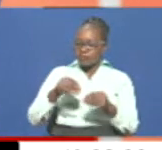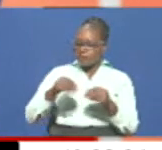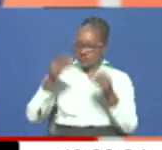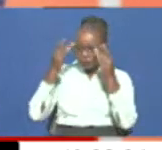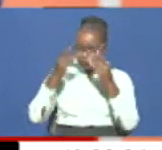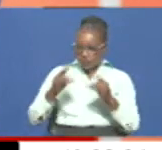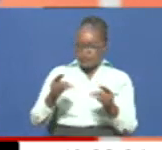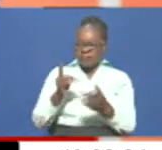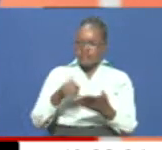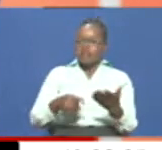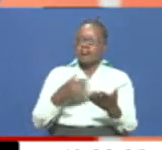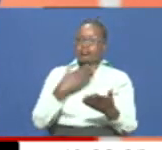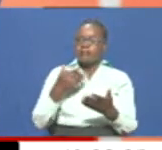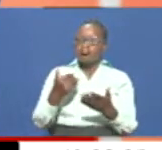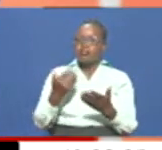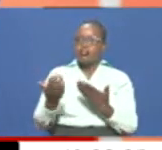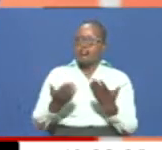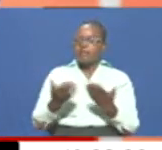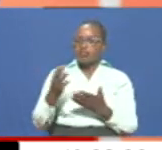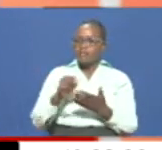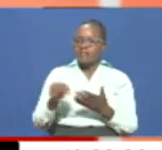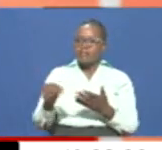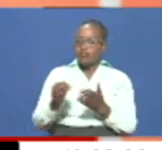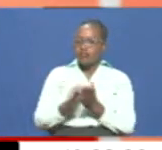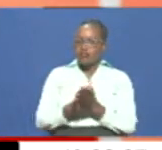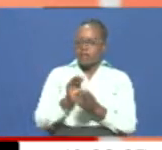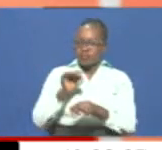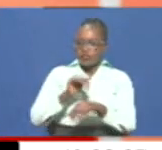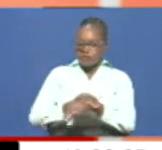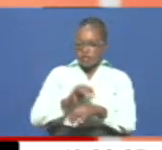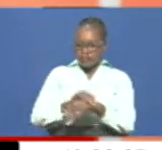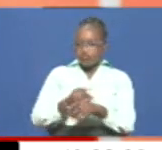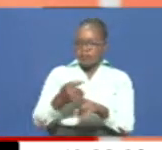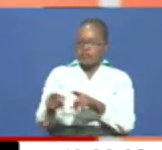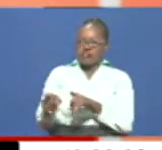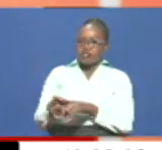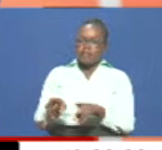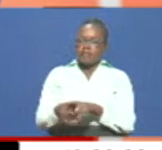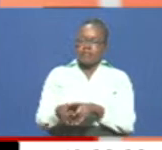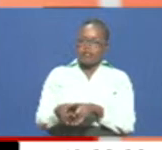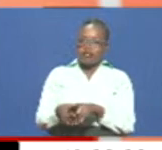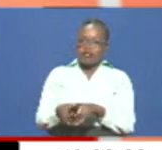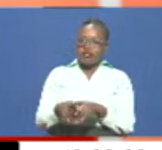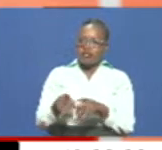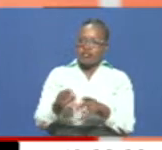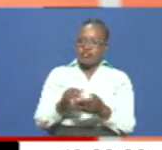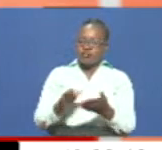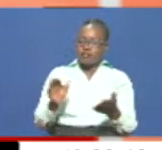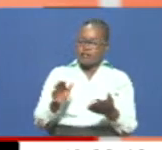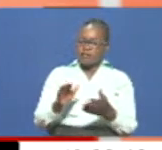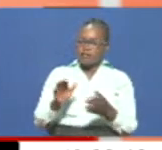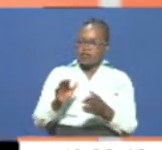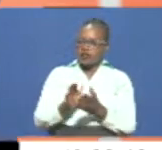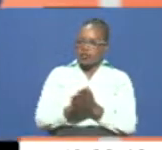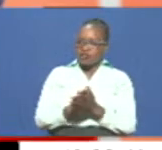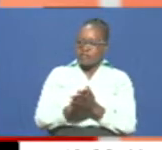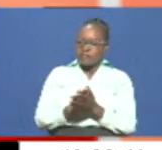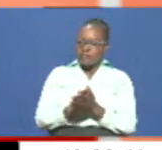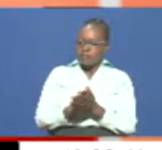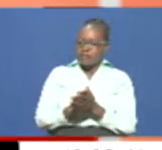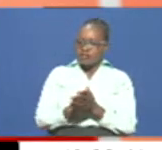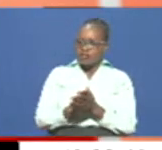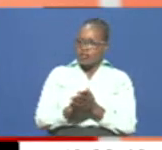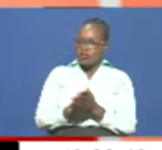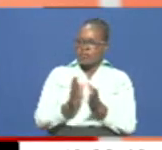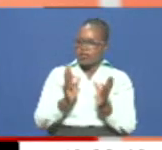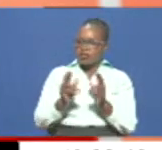to serve them during that period, that would be good. But even over and above that, more importantly, we've encouraged federations to